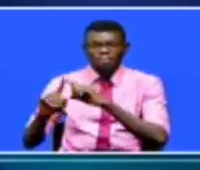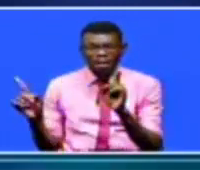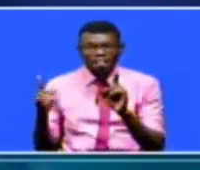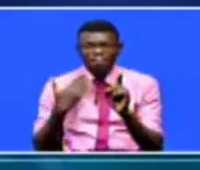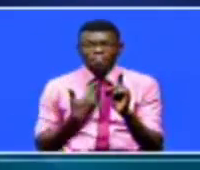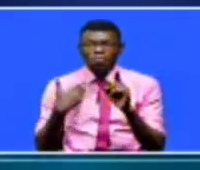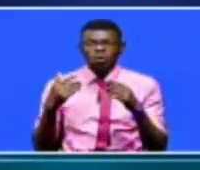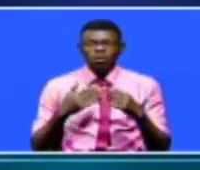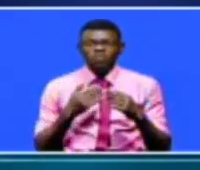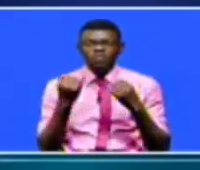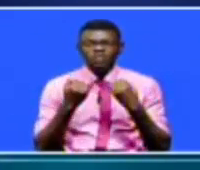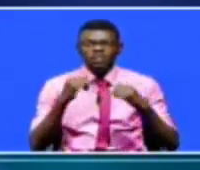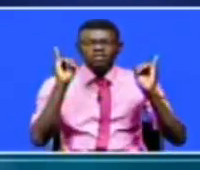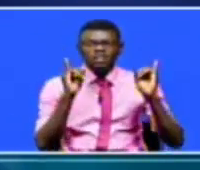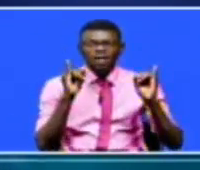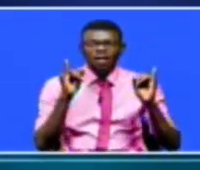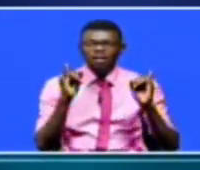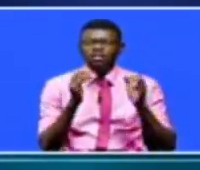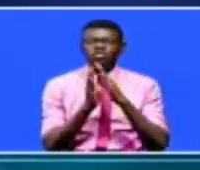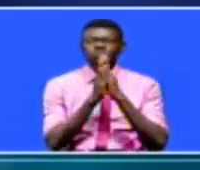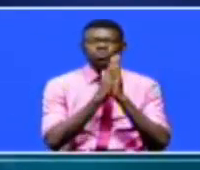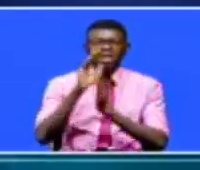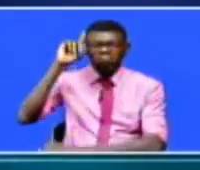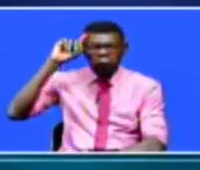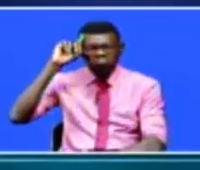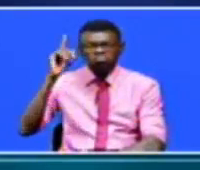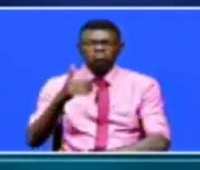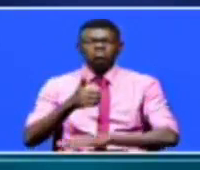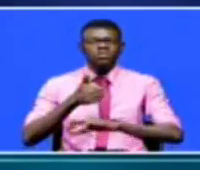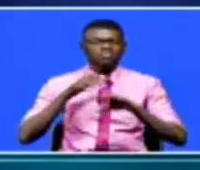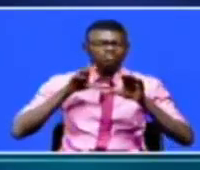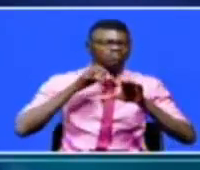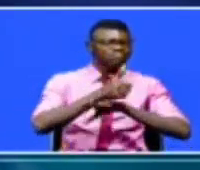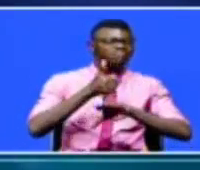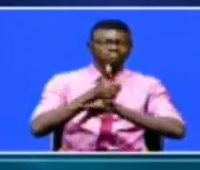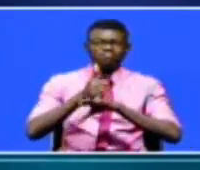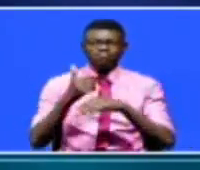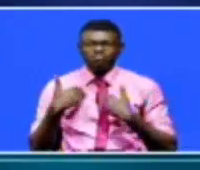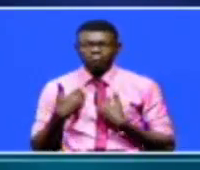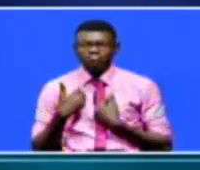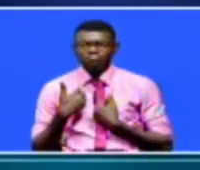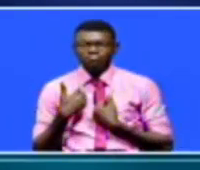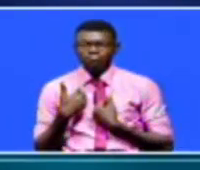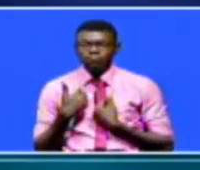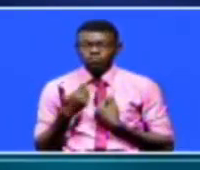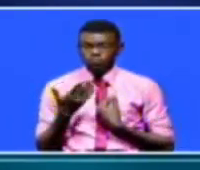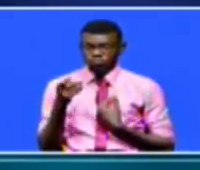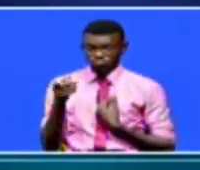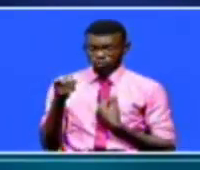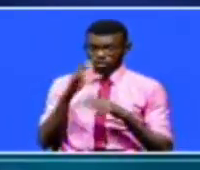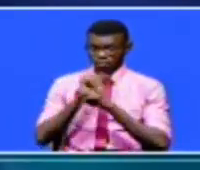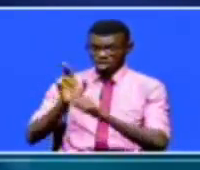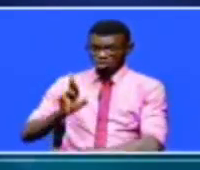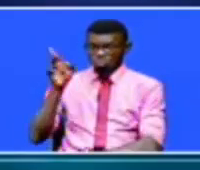out and trying to insinuate and call people names and all manner of things. And with the party boss President